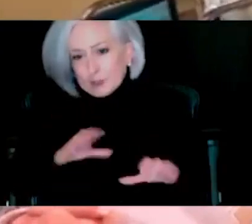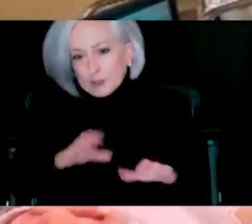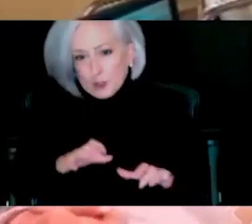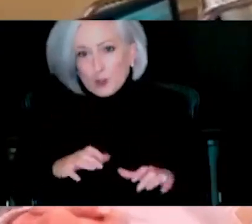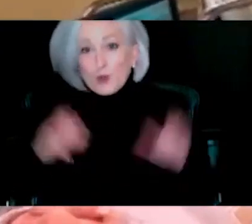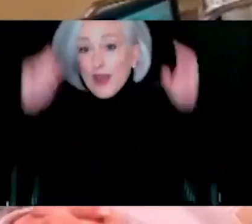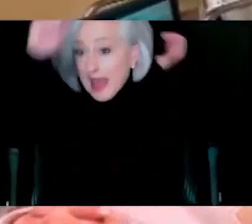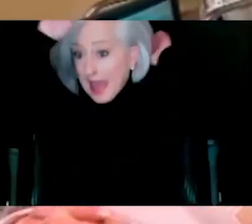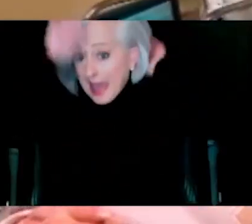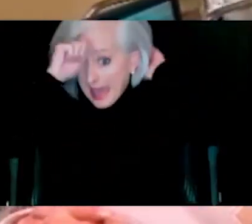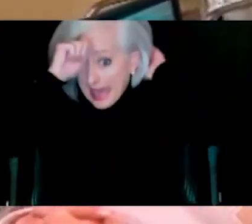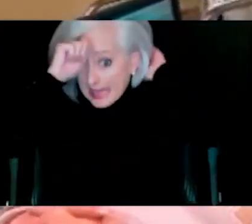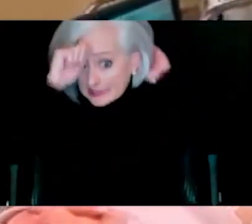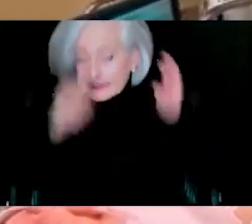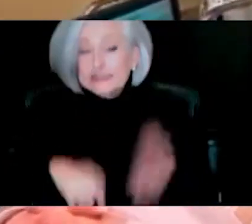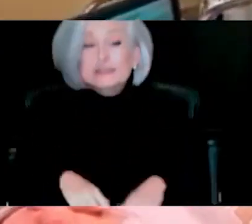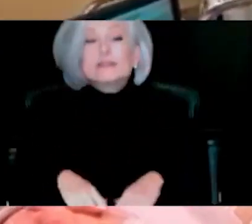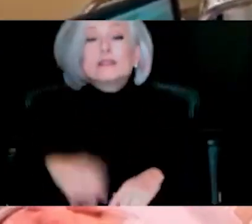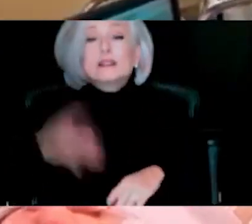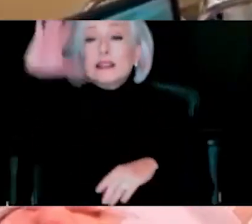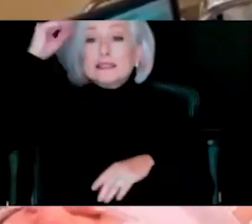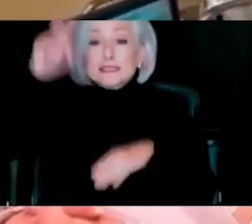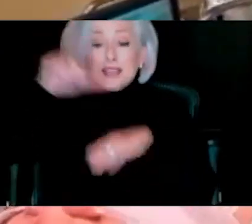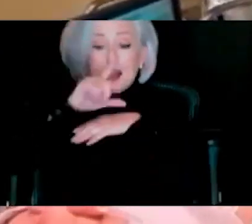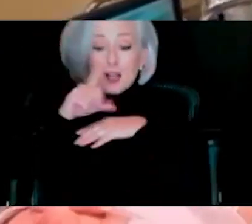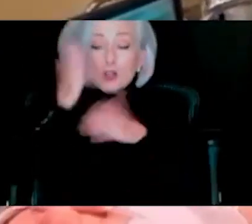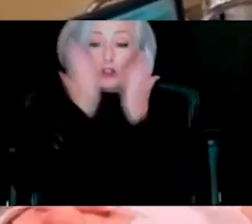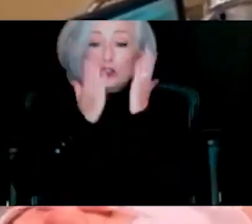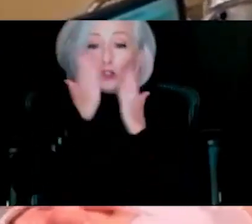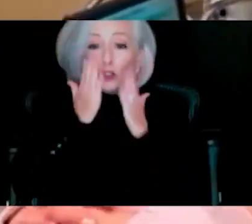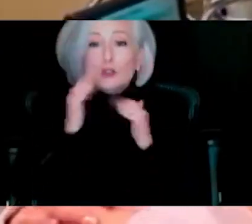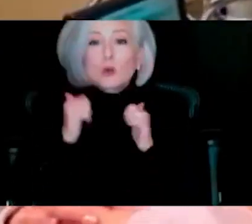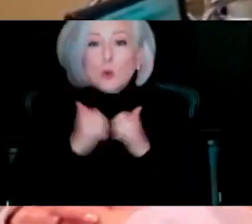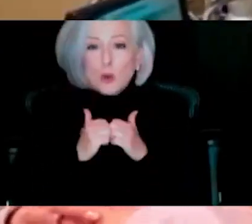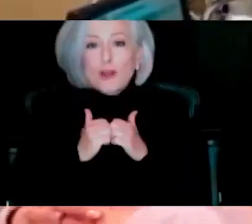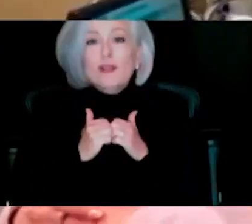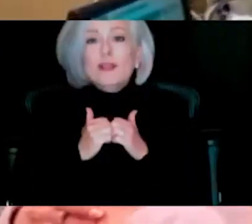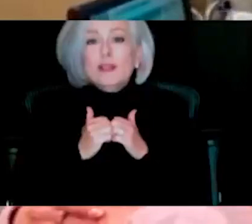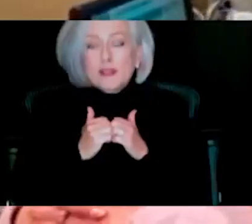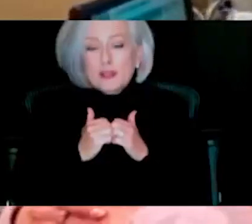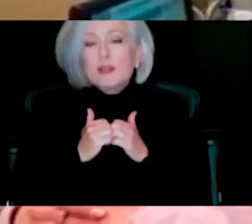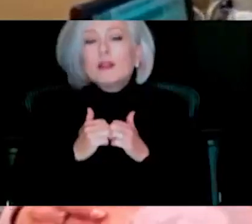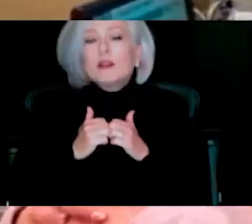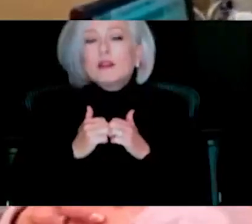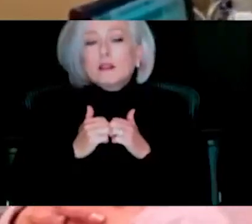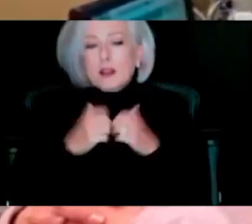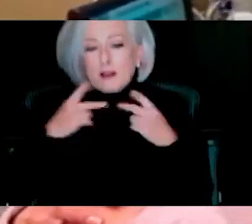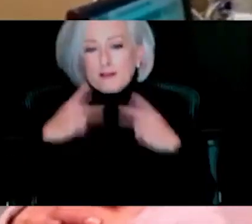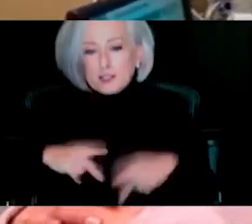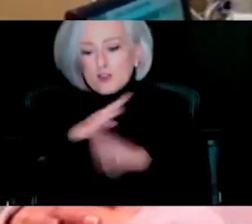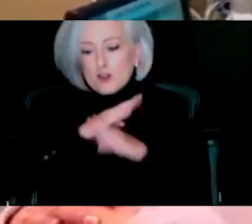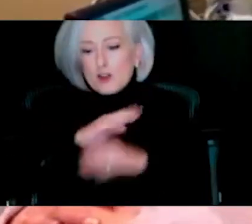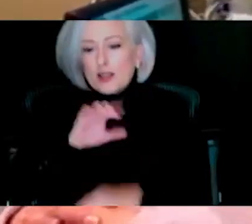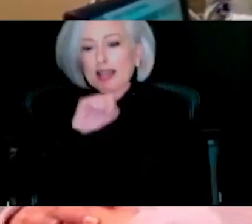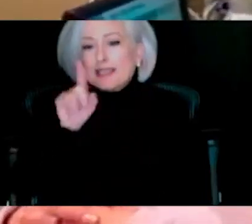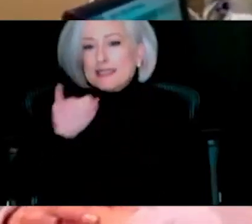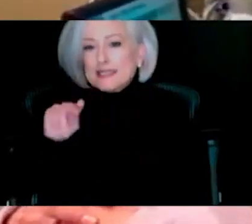you wear a sunscreen that has some sort of physical type of barrier in them. Zinc is a good